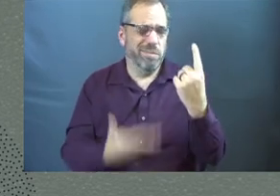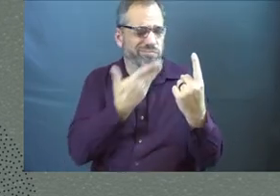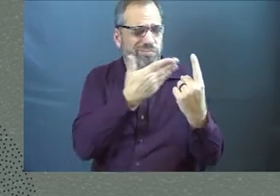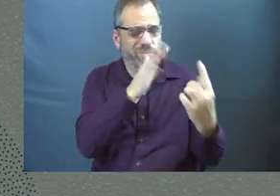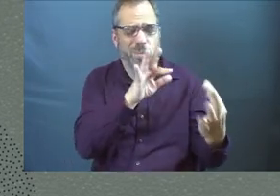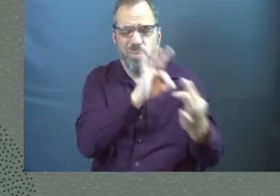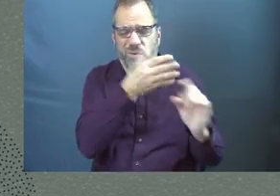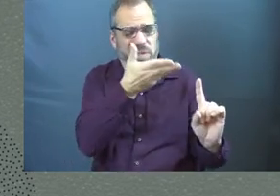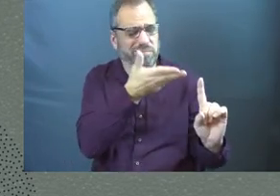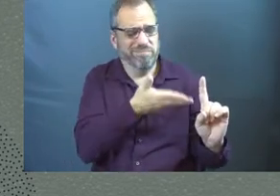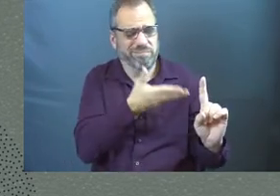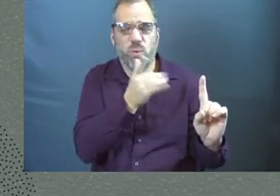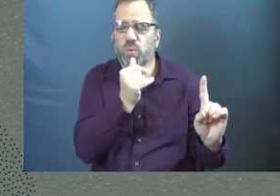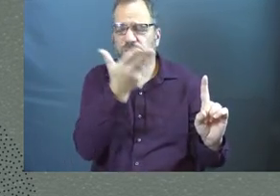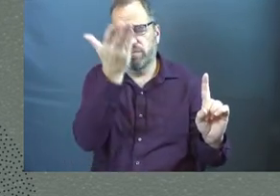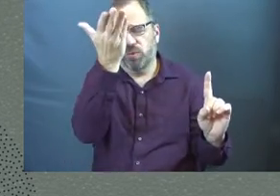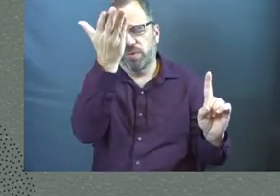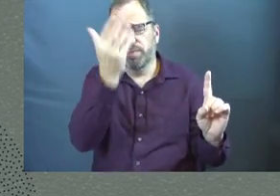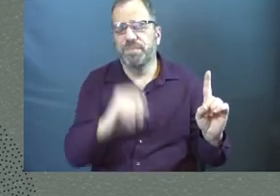perfect.